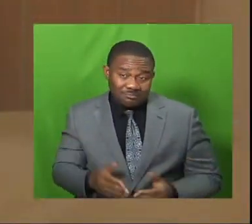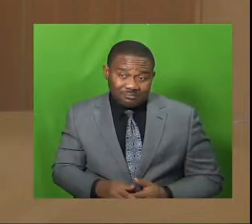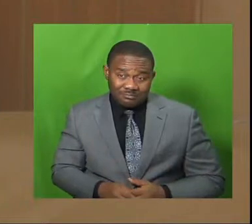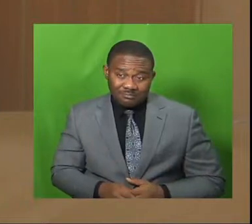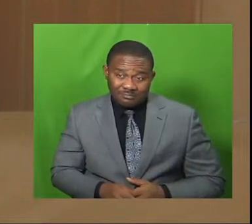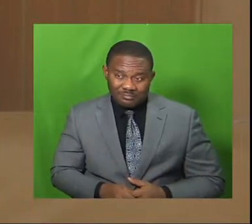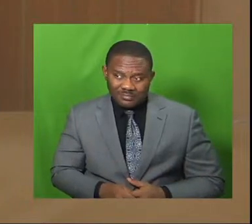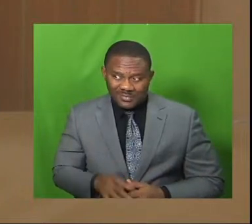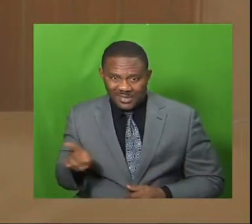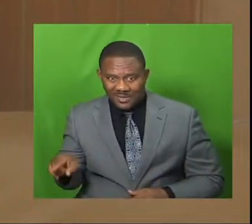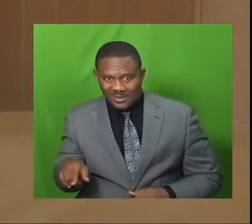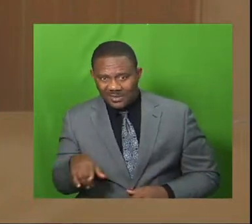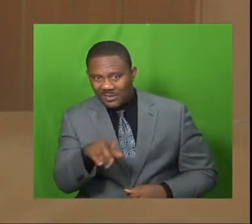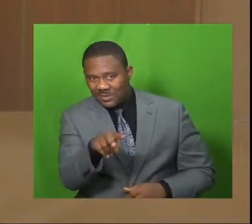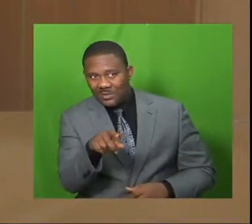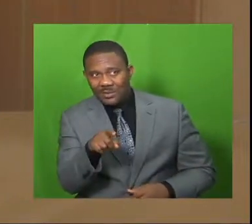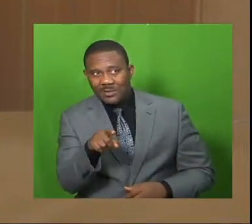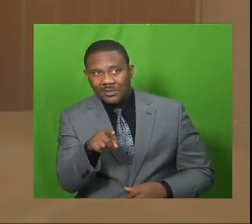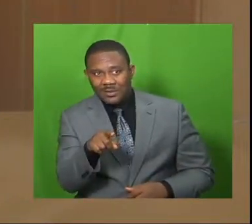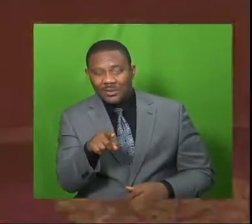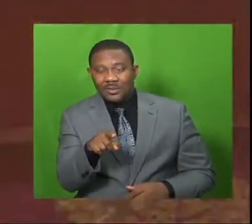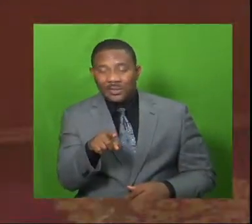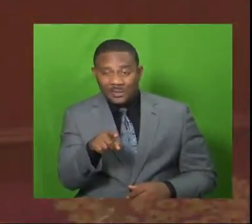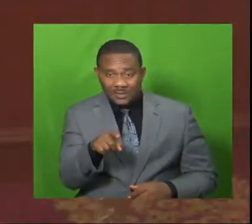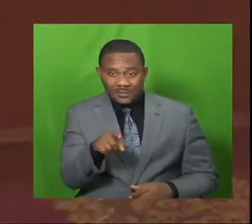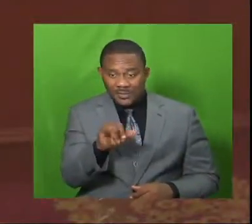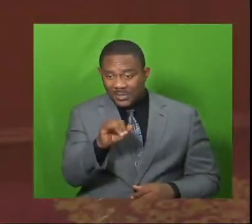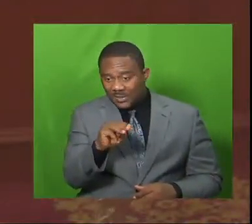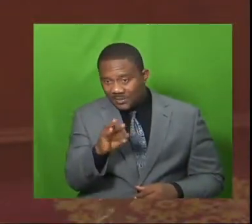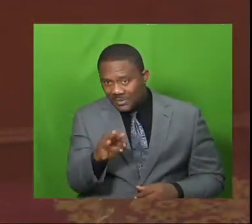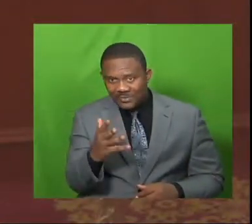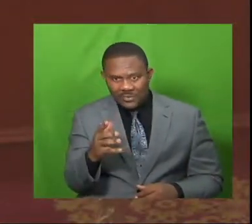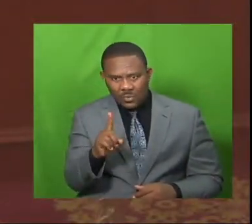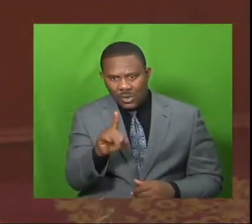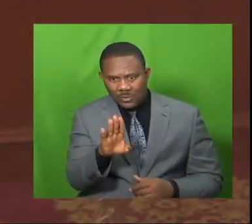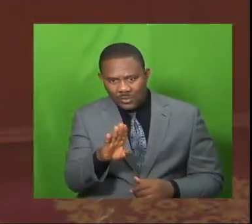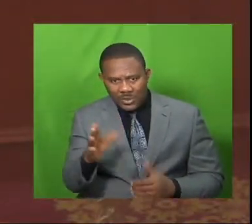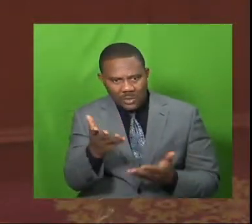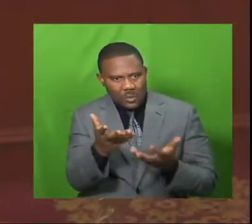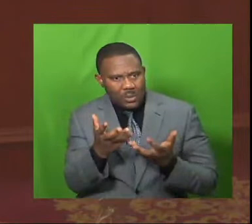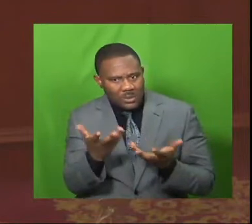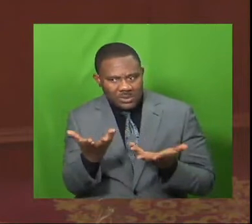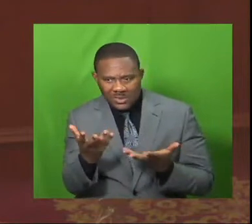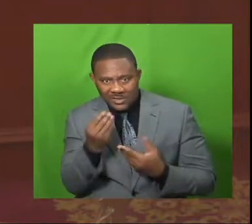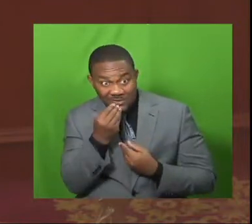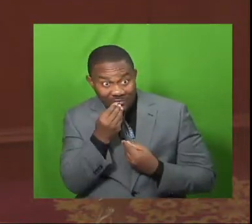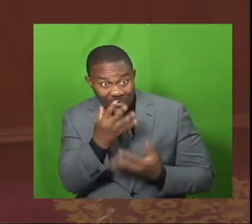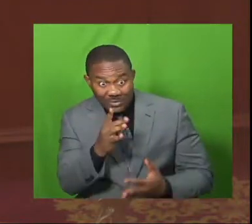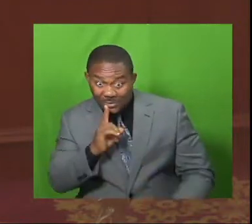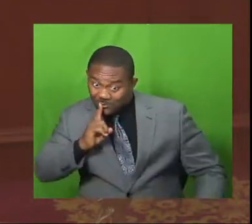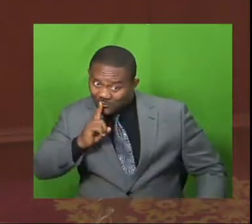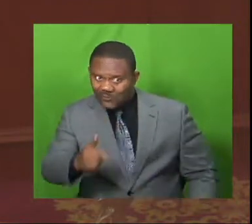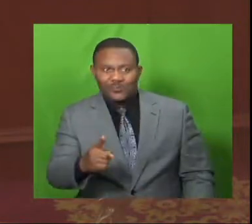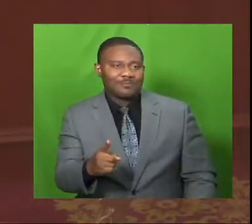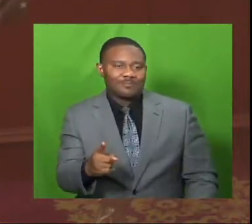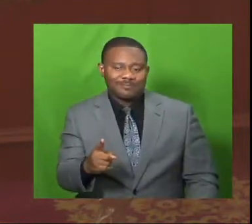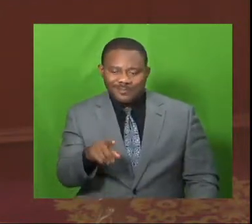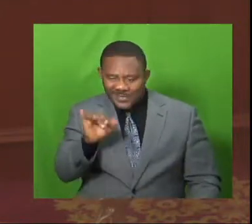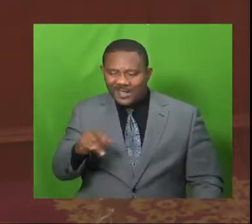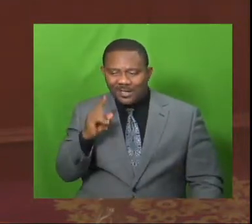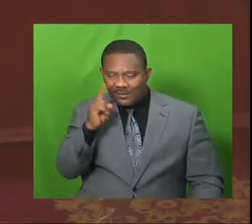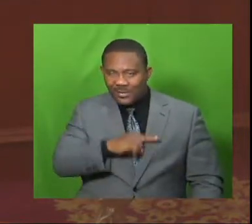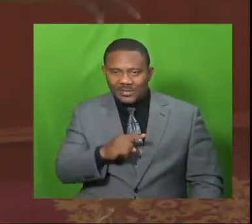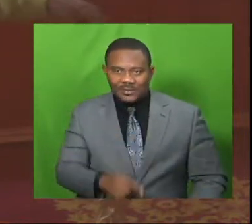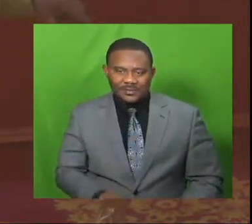when they went to IMF to collect $1 billion to come and save themselves, they now spoke the truth to the IMF. They now said that